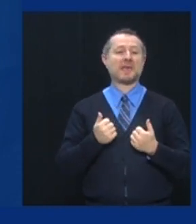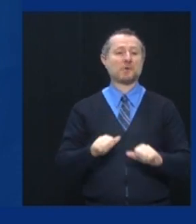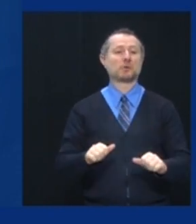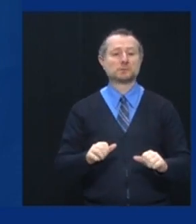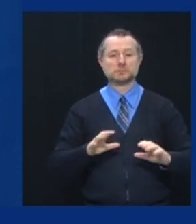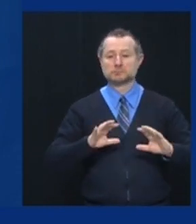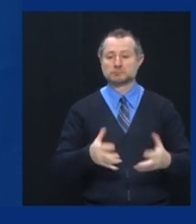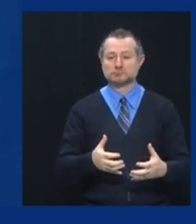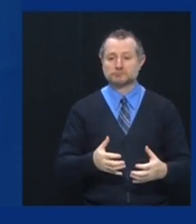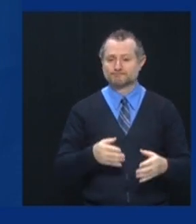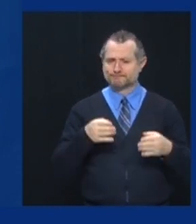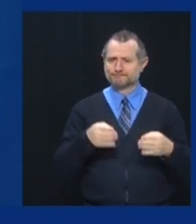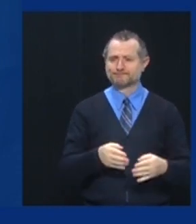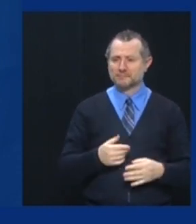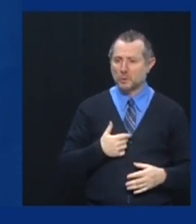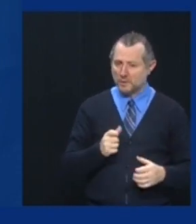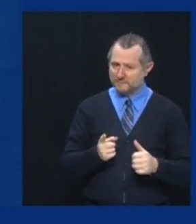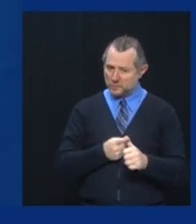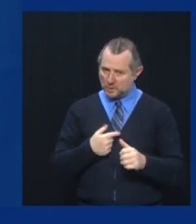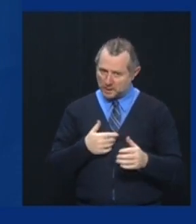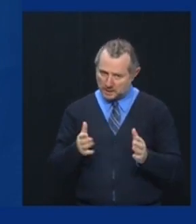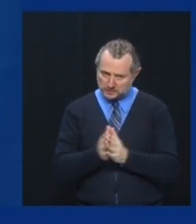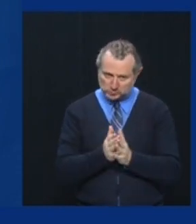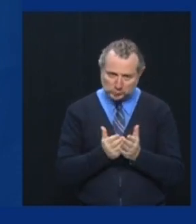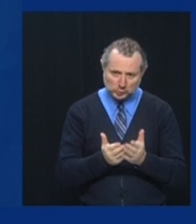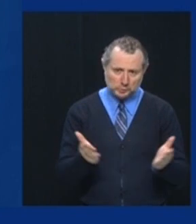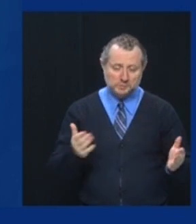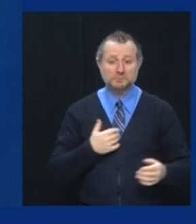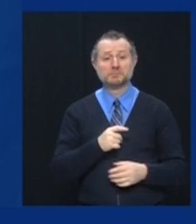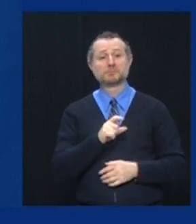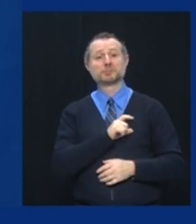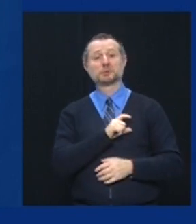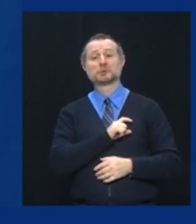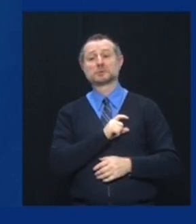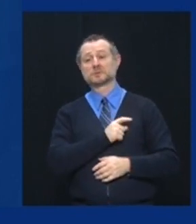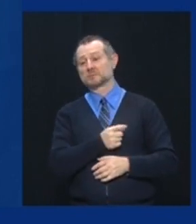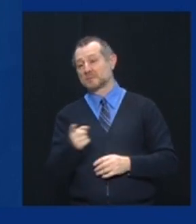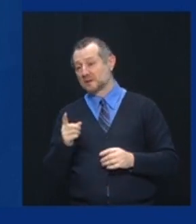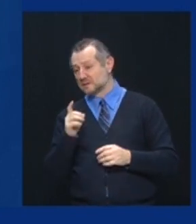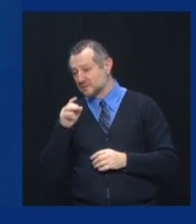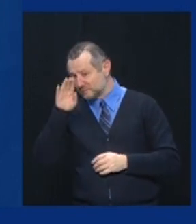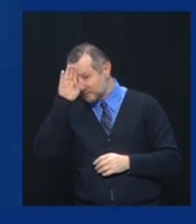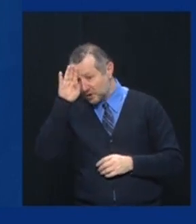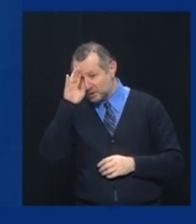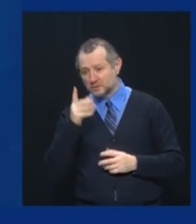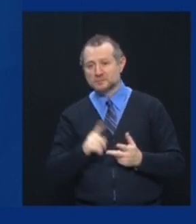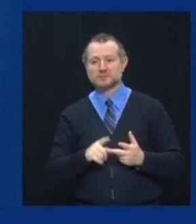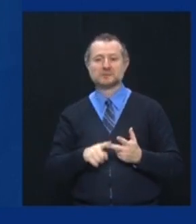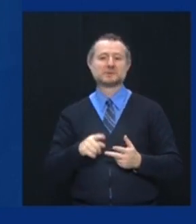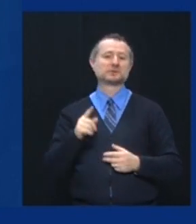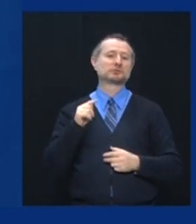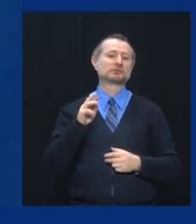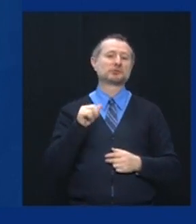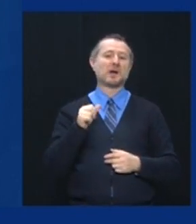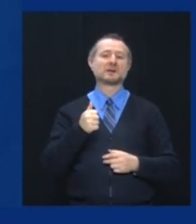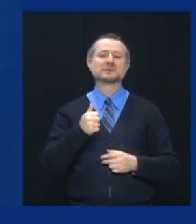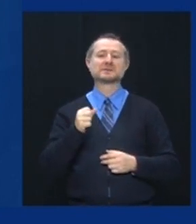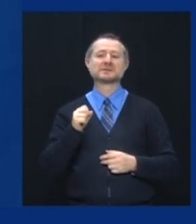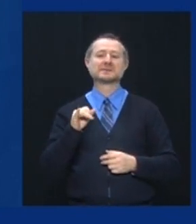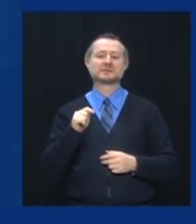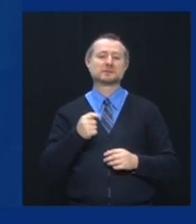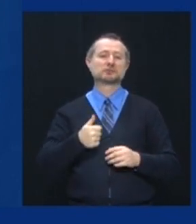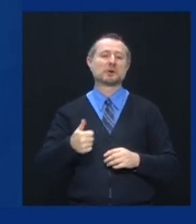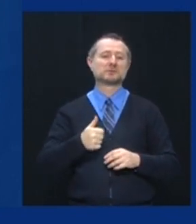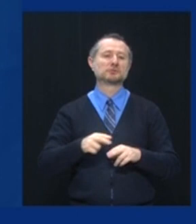First, I'm asking police departments, fire departments, transit workers who are going to be